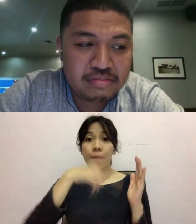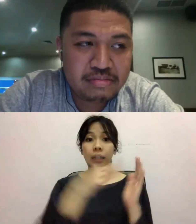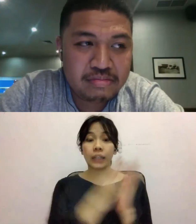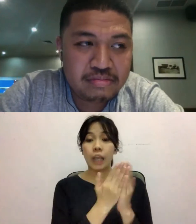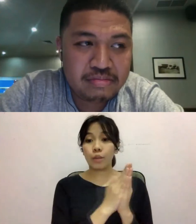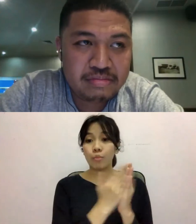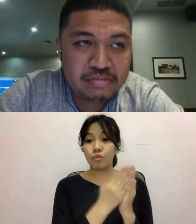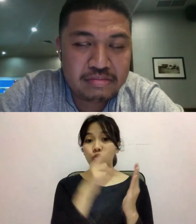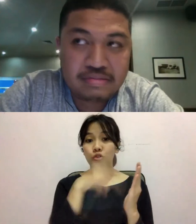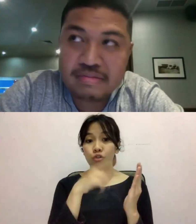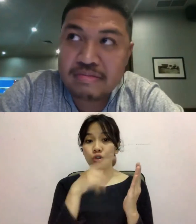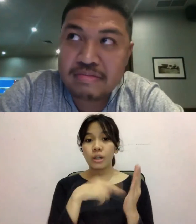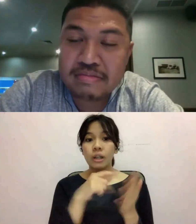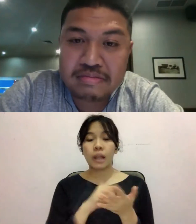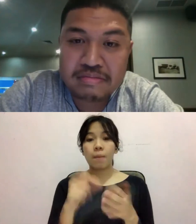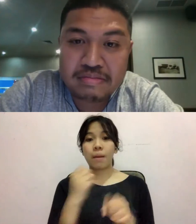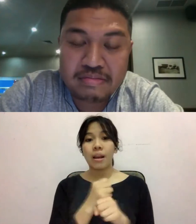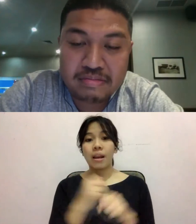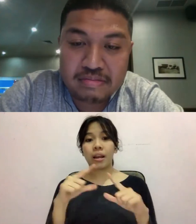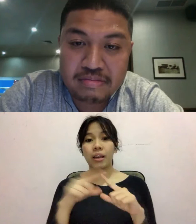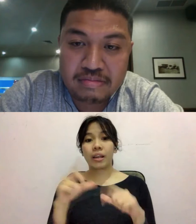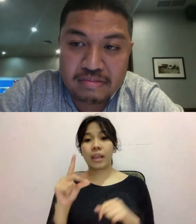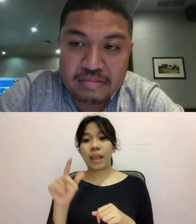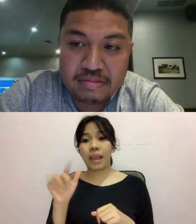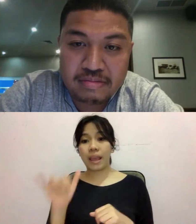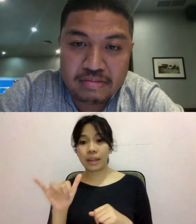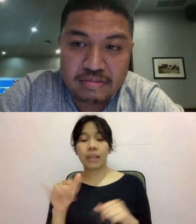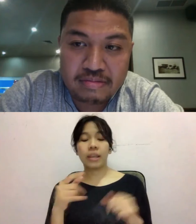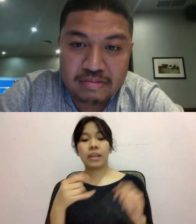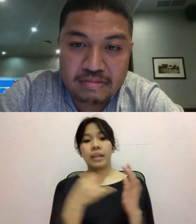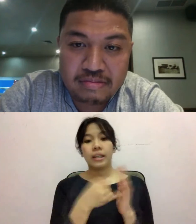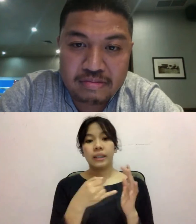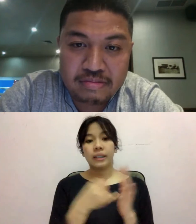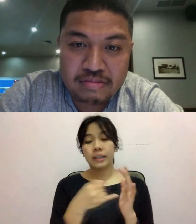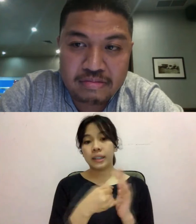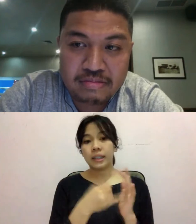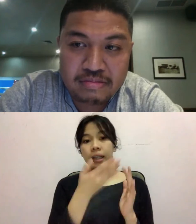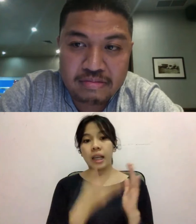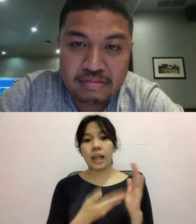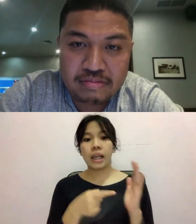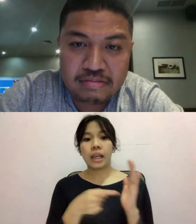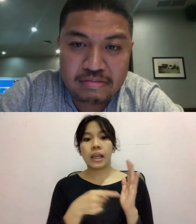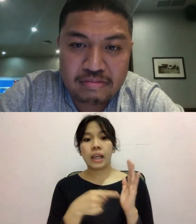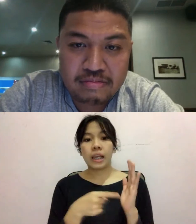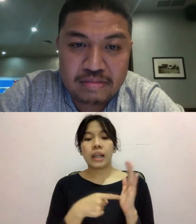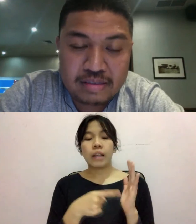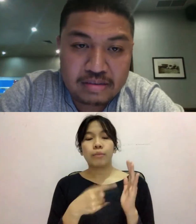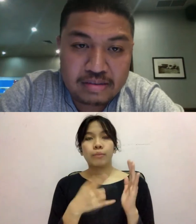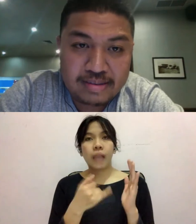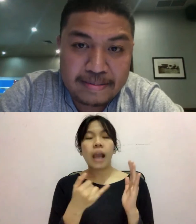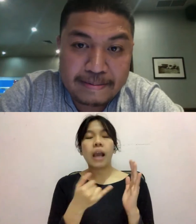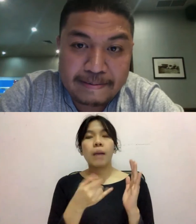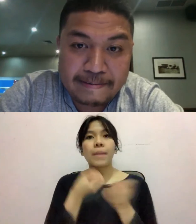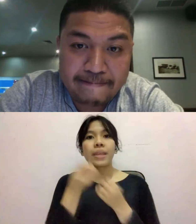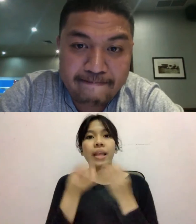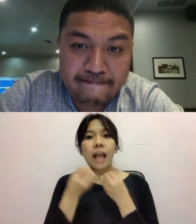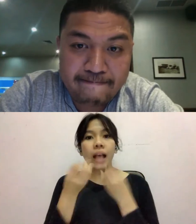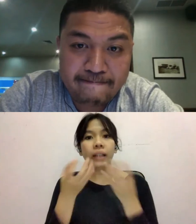he noticed during his career that there are these certain love languages that he realized will really